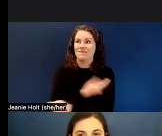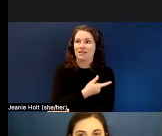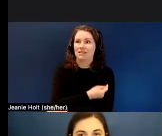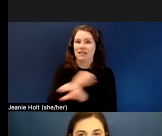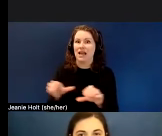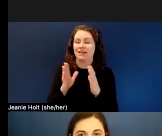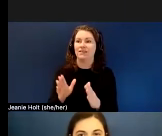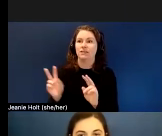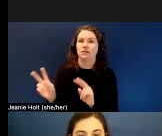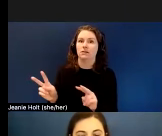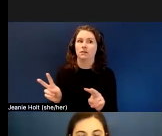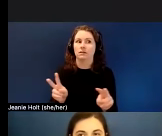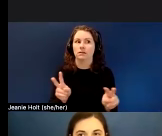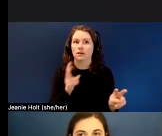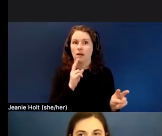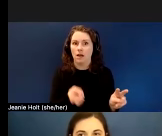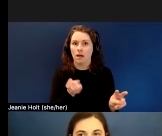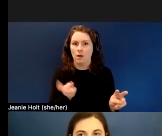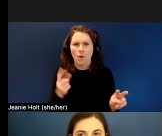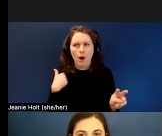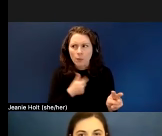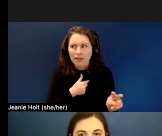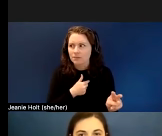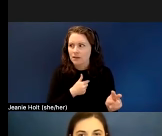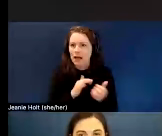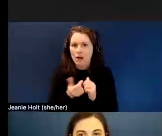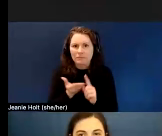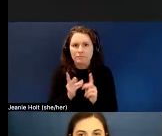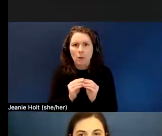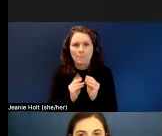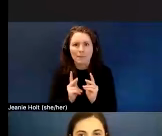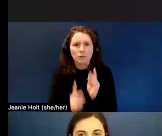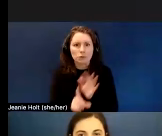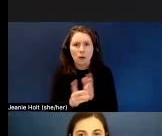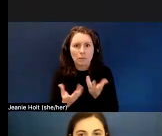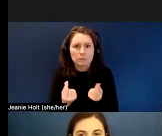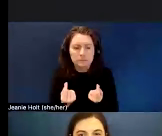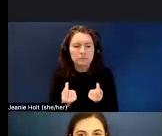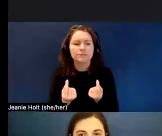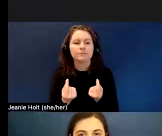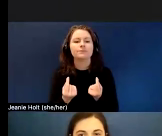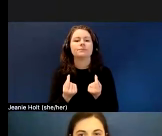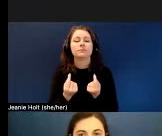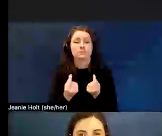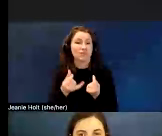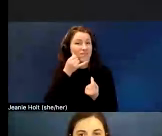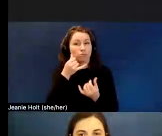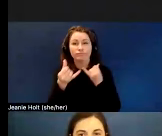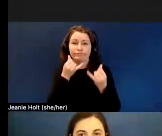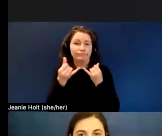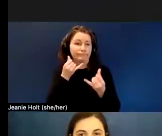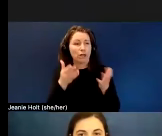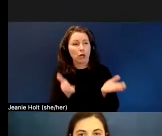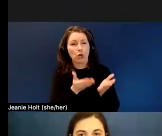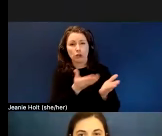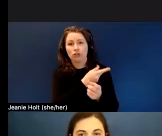were. Where are we, and how do we get more folks to show up? So, keeping the phones ringing, encouraging people